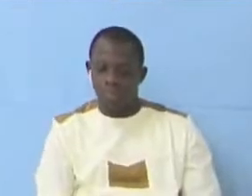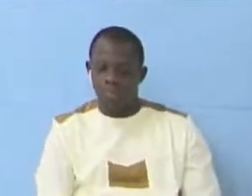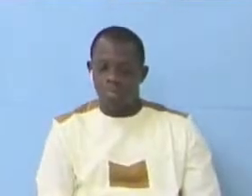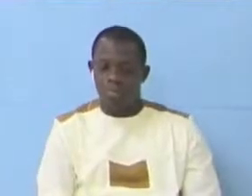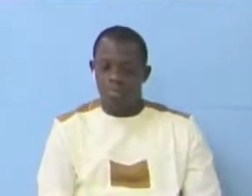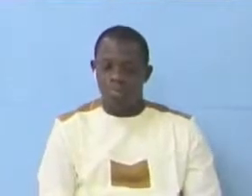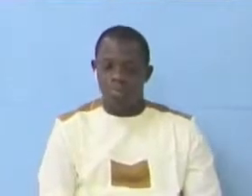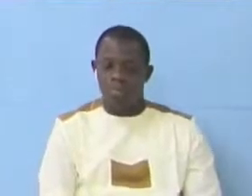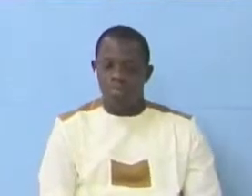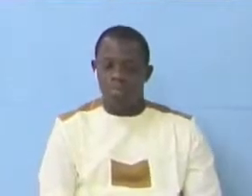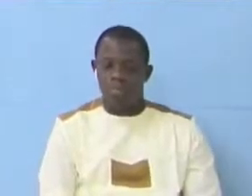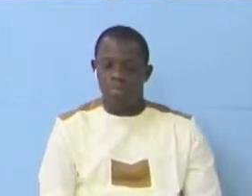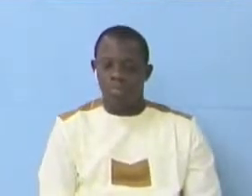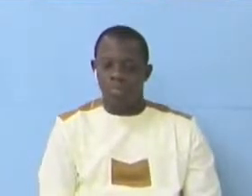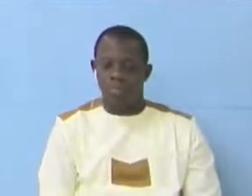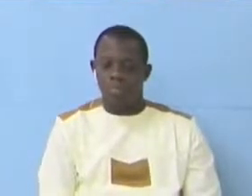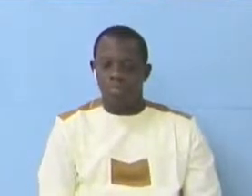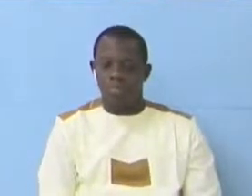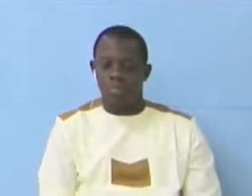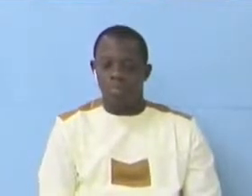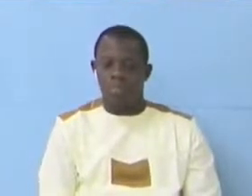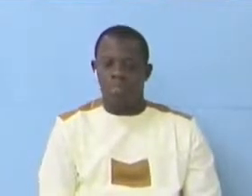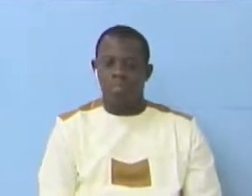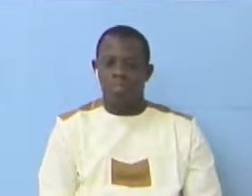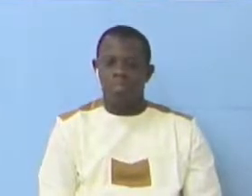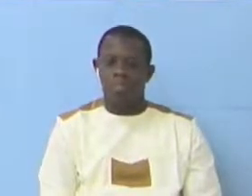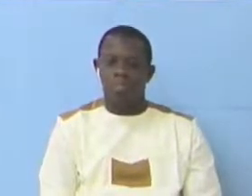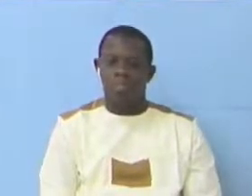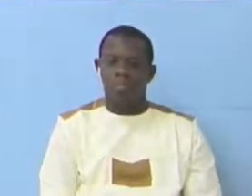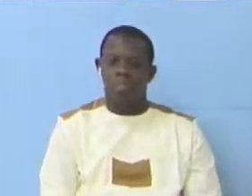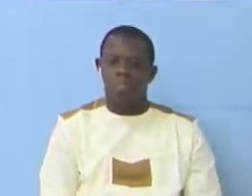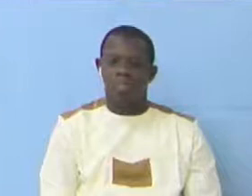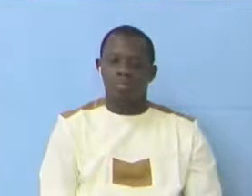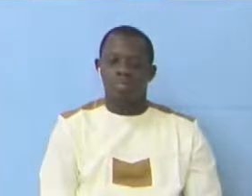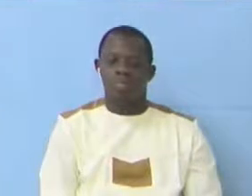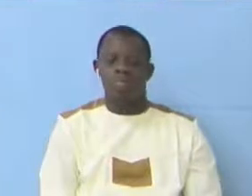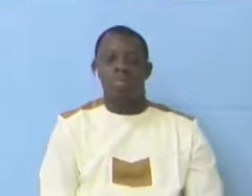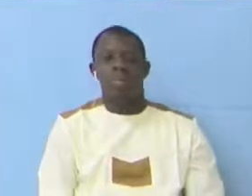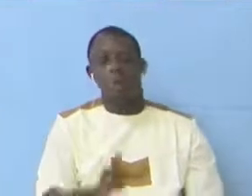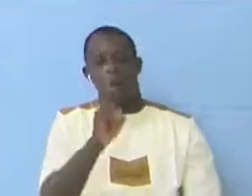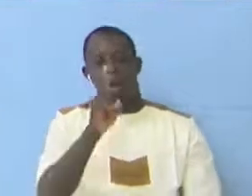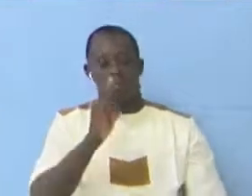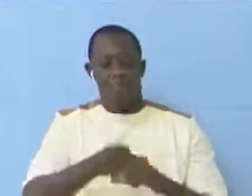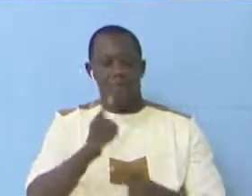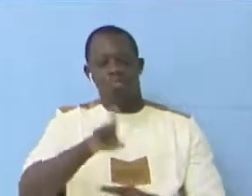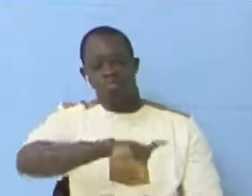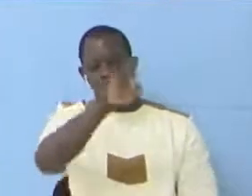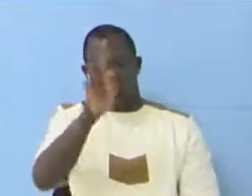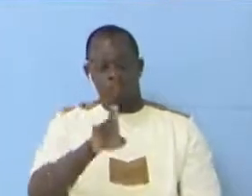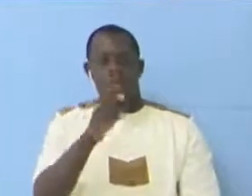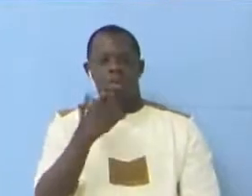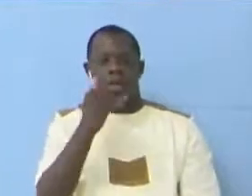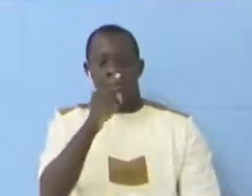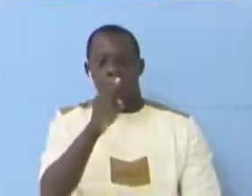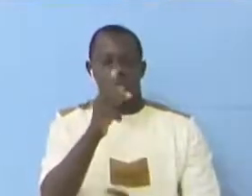moo doon am ci diir bi nga xam ne moom lañ ñu sant pour ñu gistu ko. One quick question for you, witness.